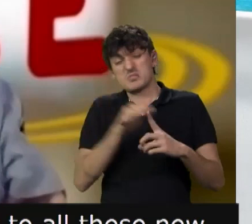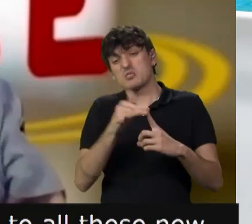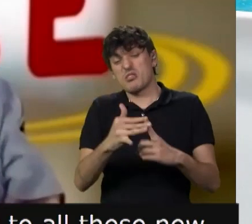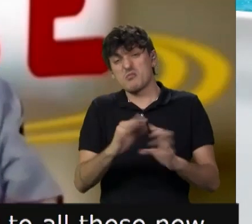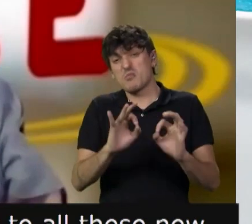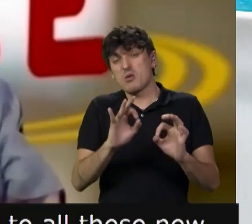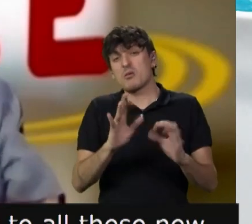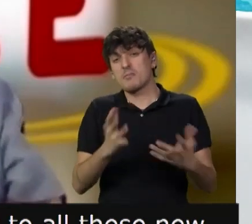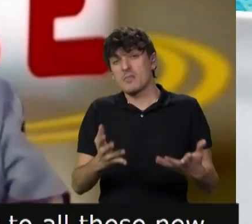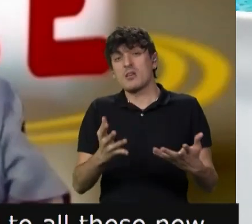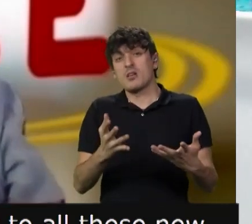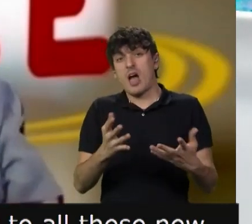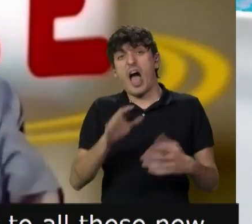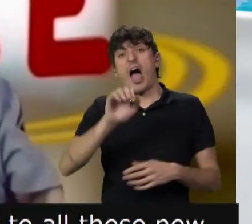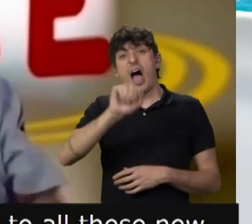that case,